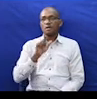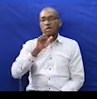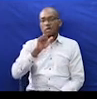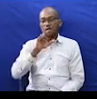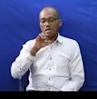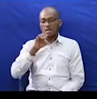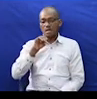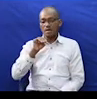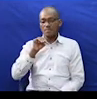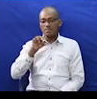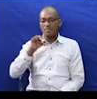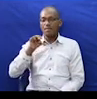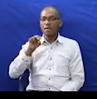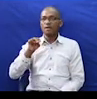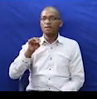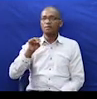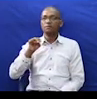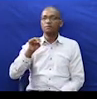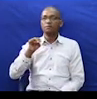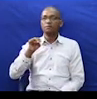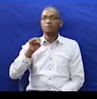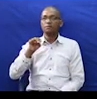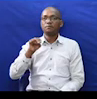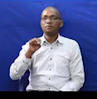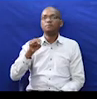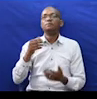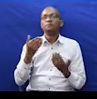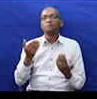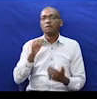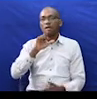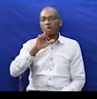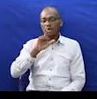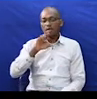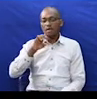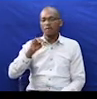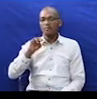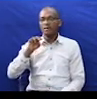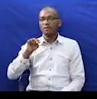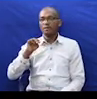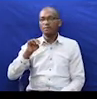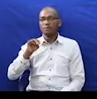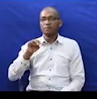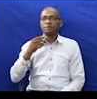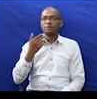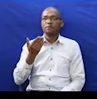LMN, this is a right angle triangle where LM is 10 centimeter.